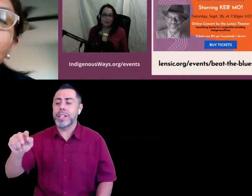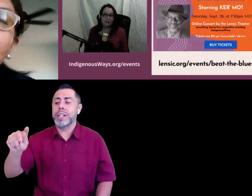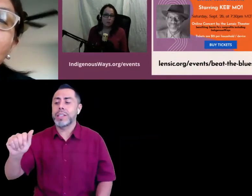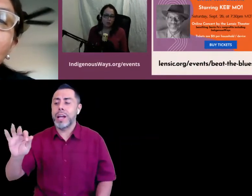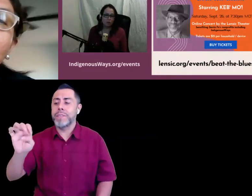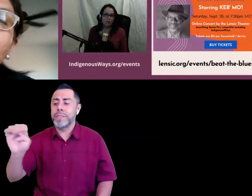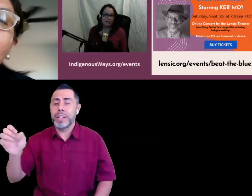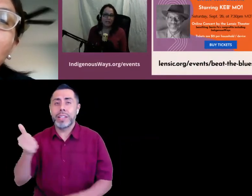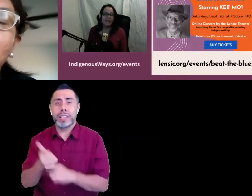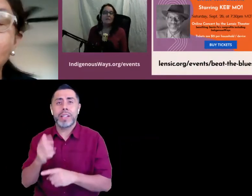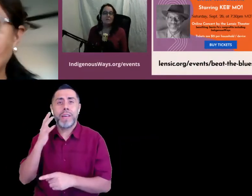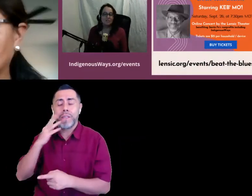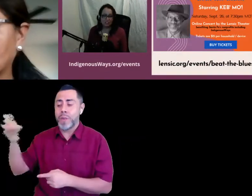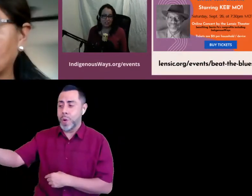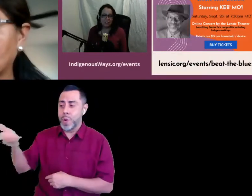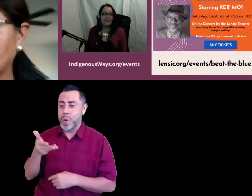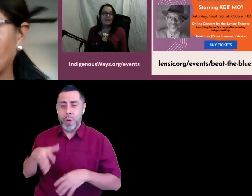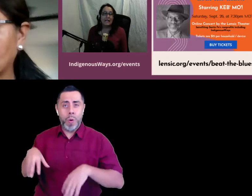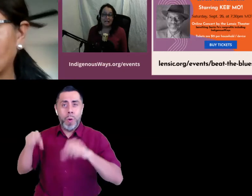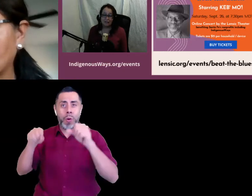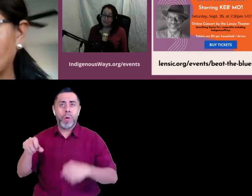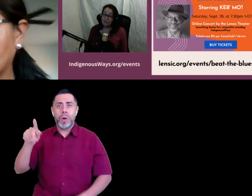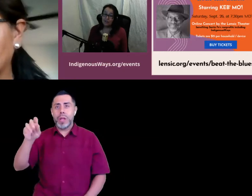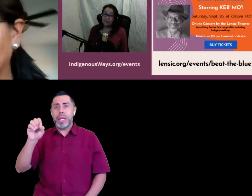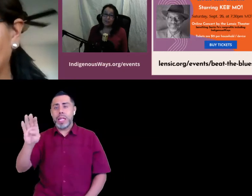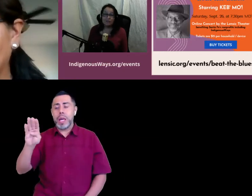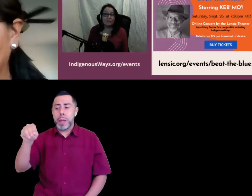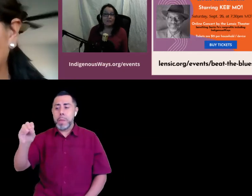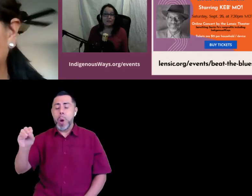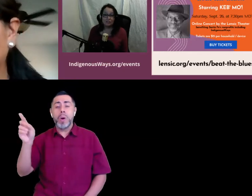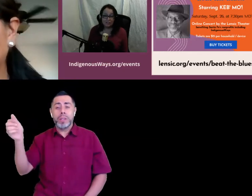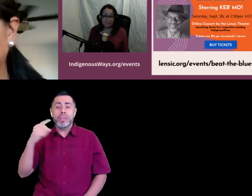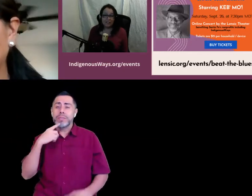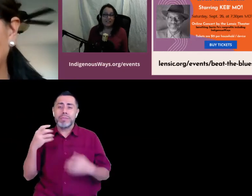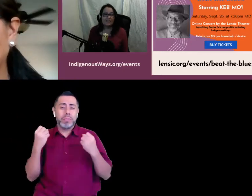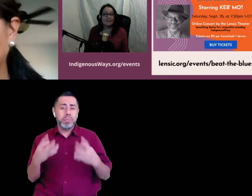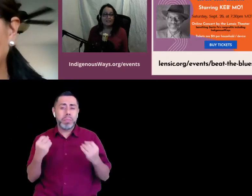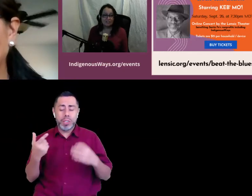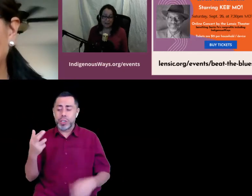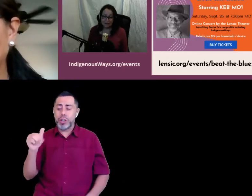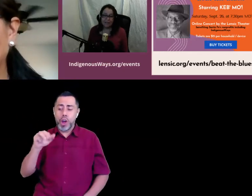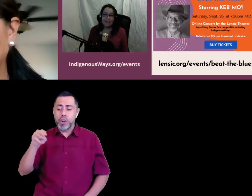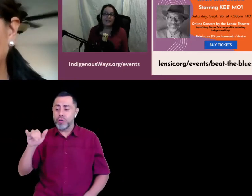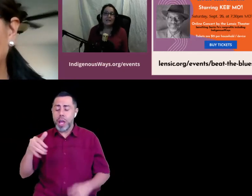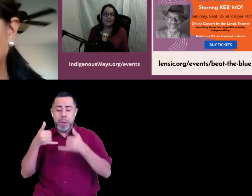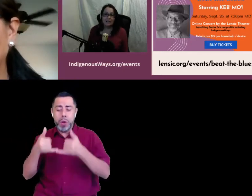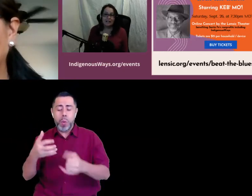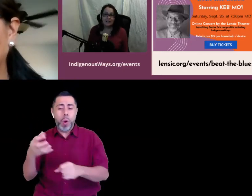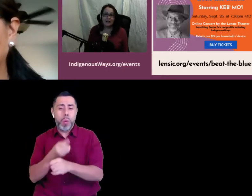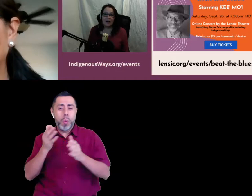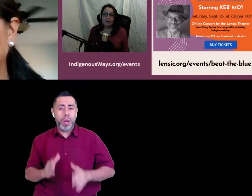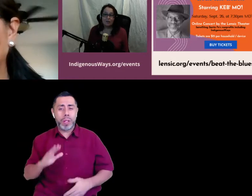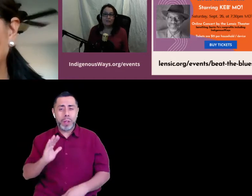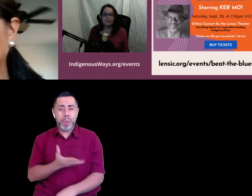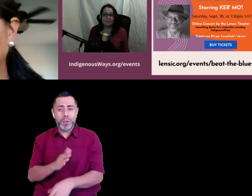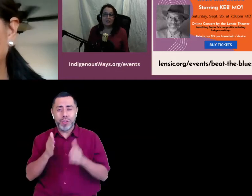multi-Grammy award-winning musician. And this concert is $15 a ticket. It is on Saturday. And